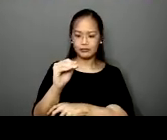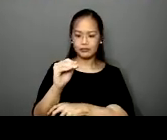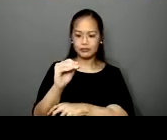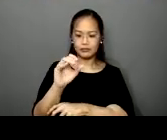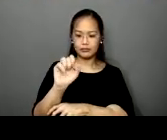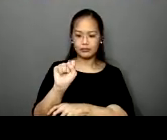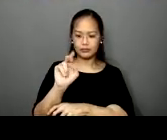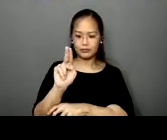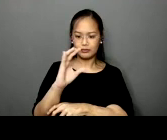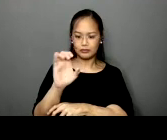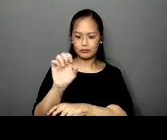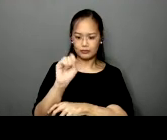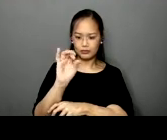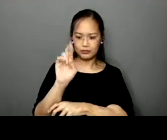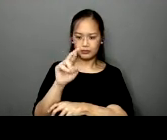I guess, sustainable.